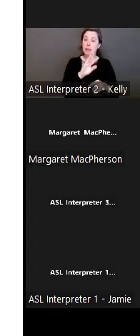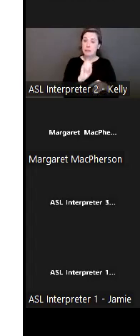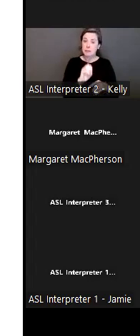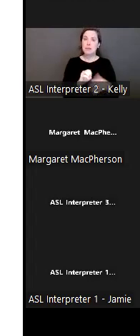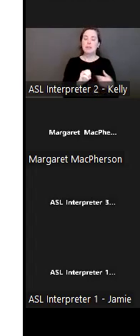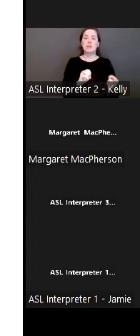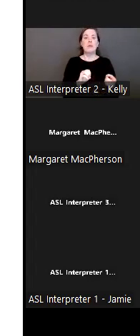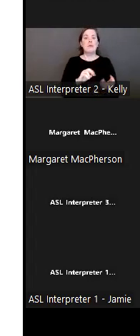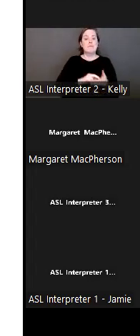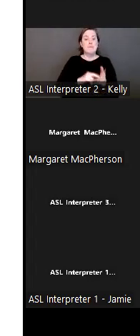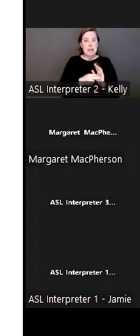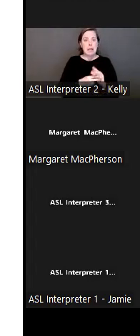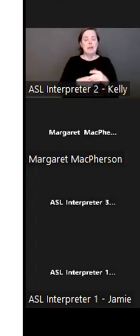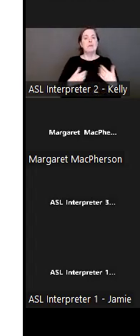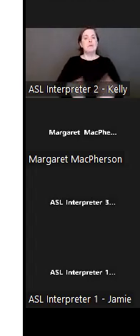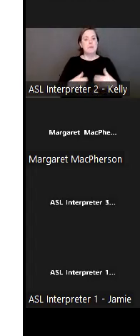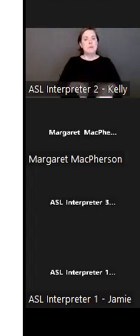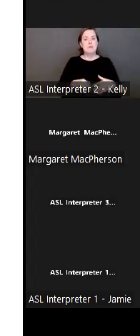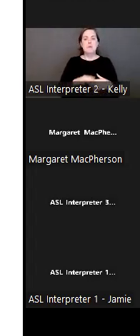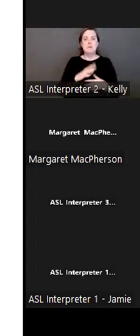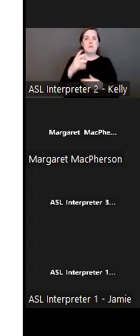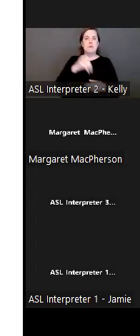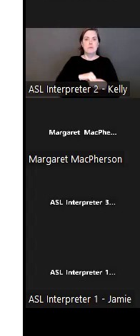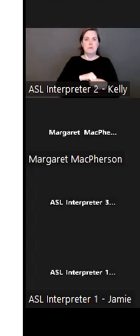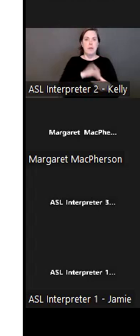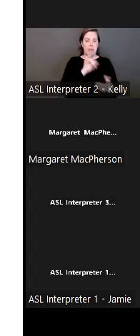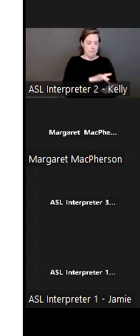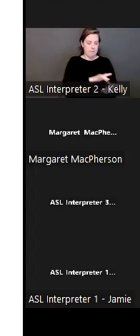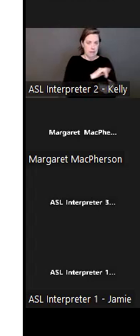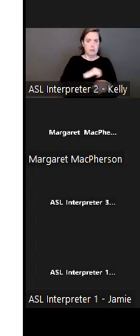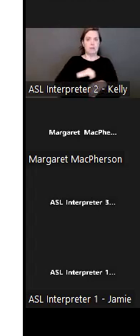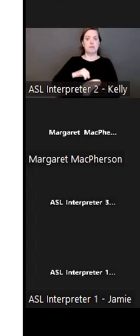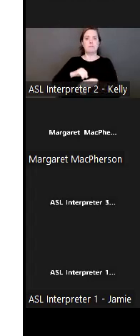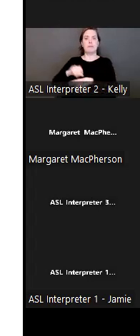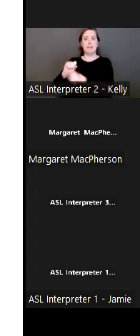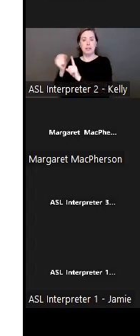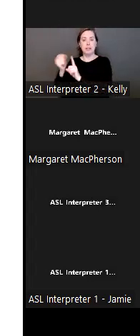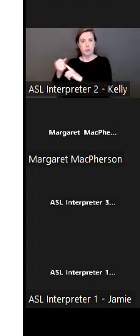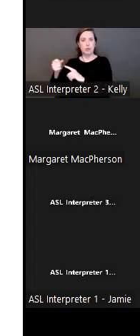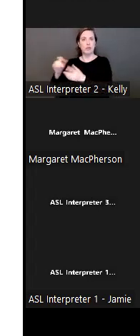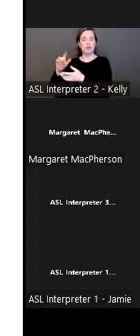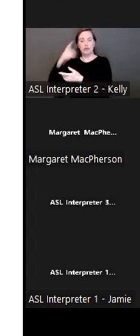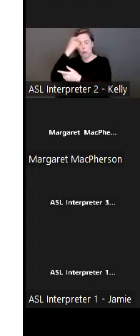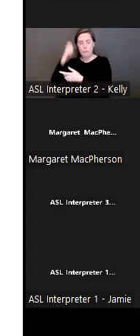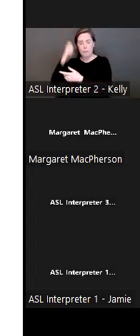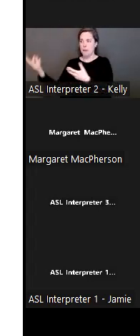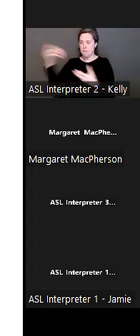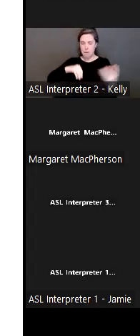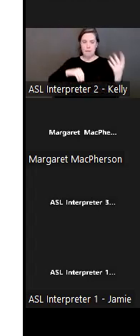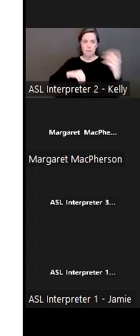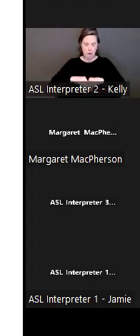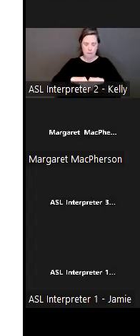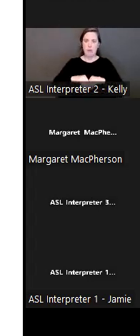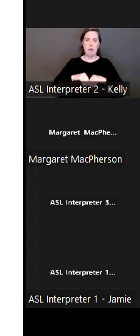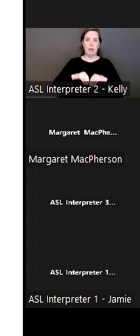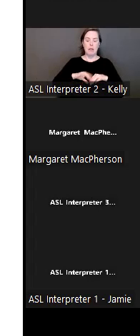interpersonal violence and interpersonal trauma. And in the context of a genocide, that's a collective trauma. As they transition to a new